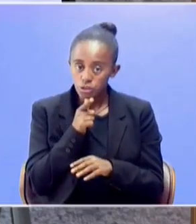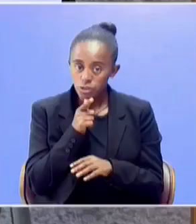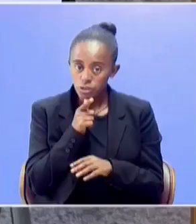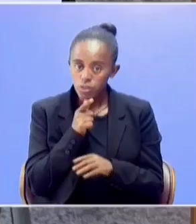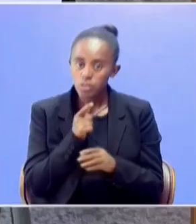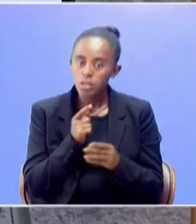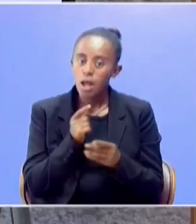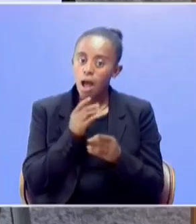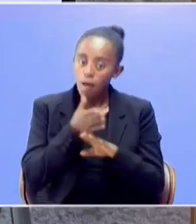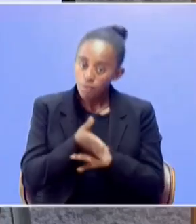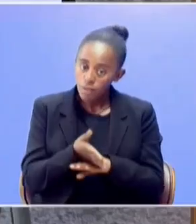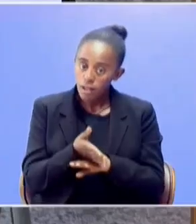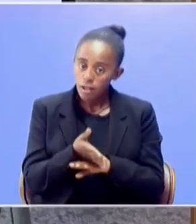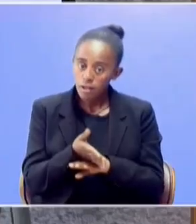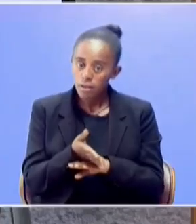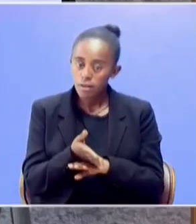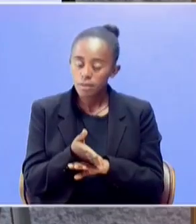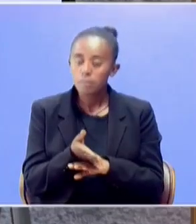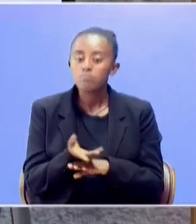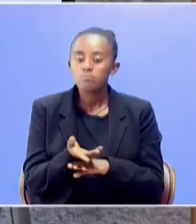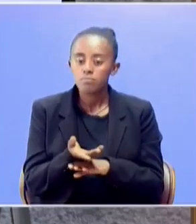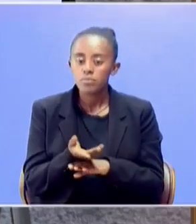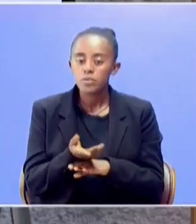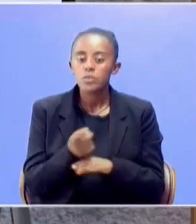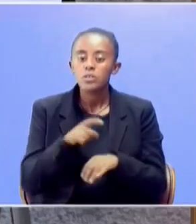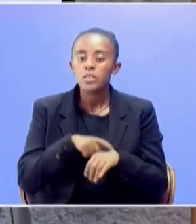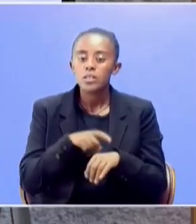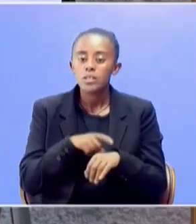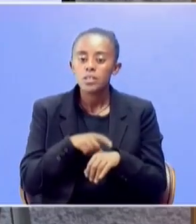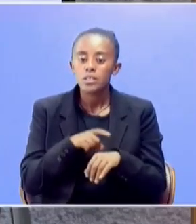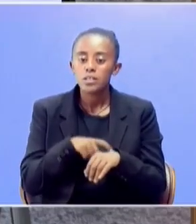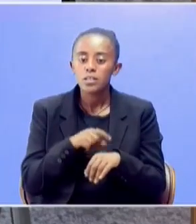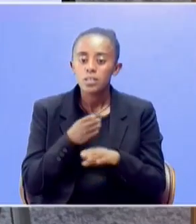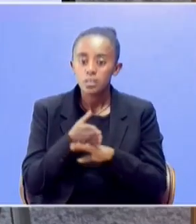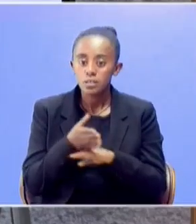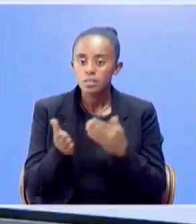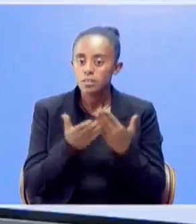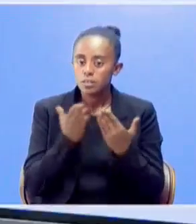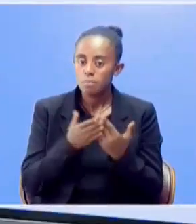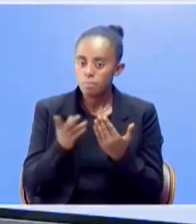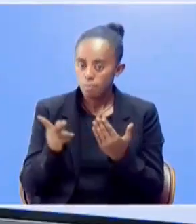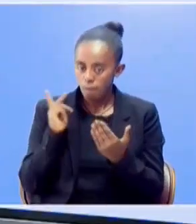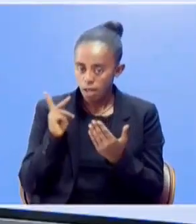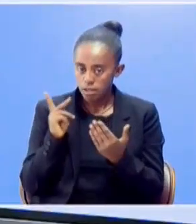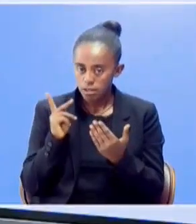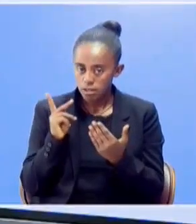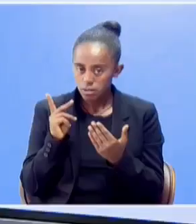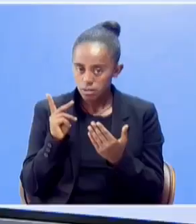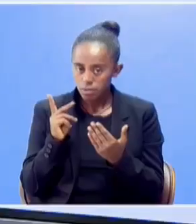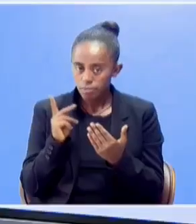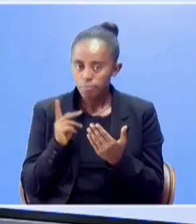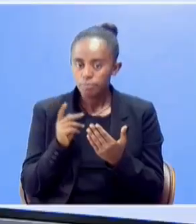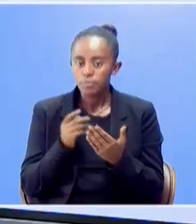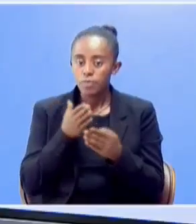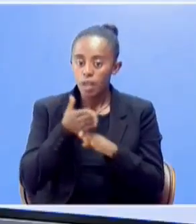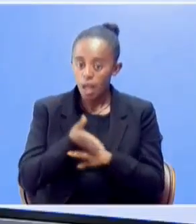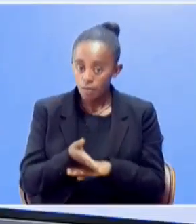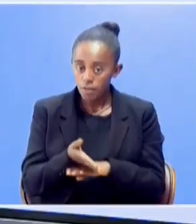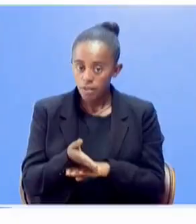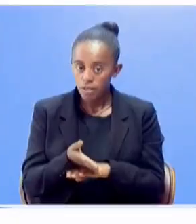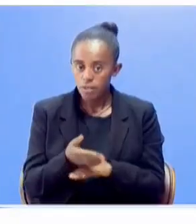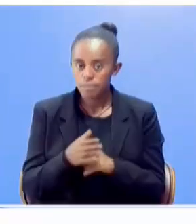After before, what tense do we use? Simple past. Let's come to after